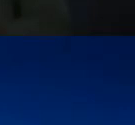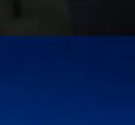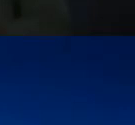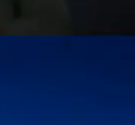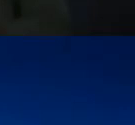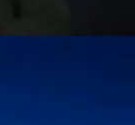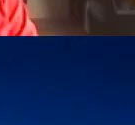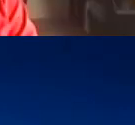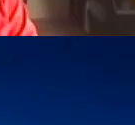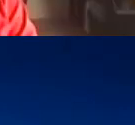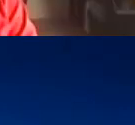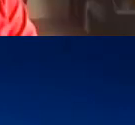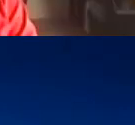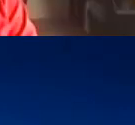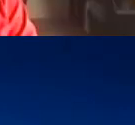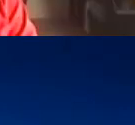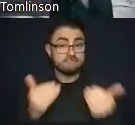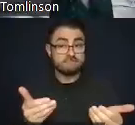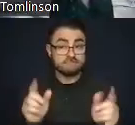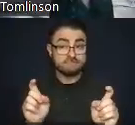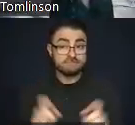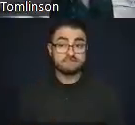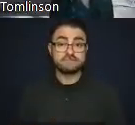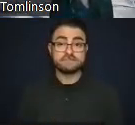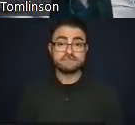Thank you. May we move forward?